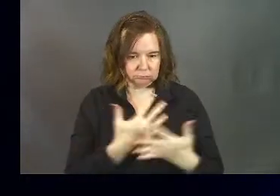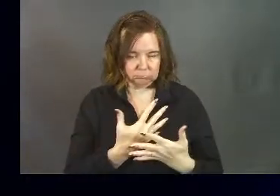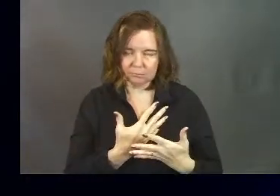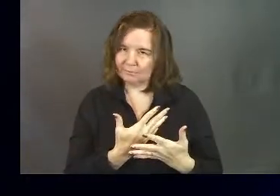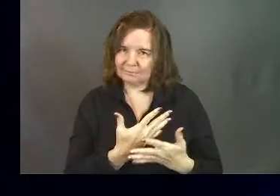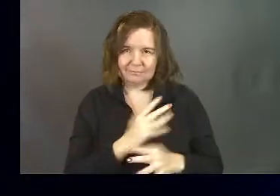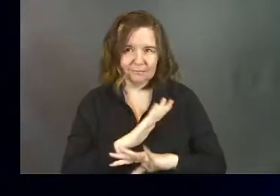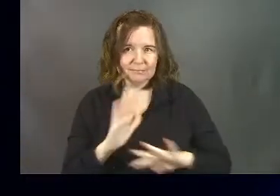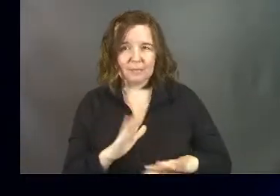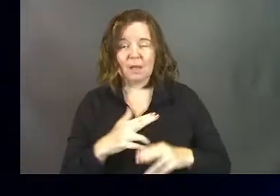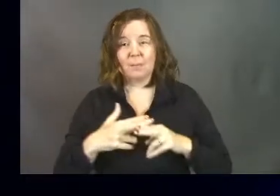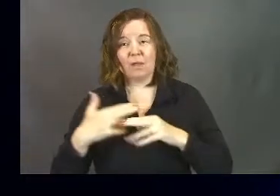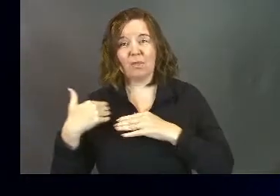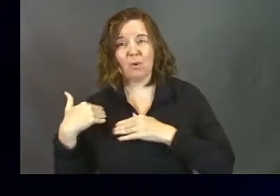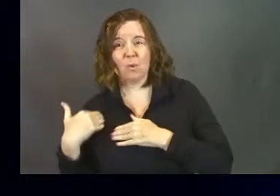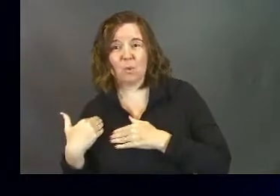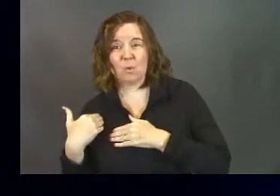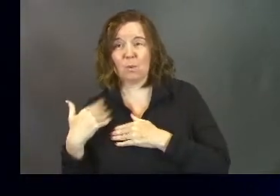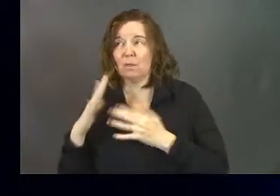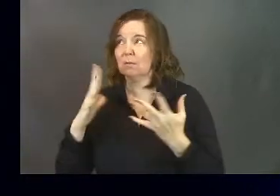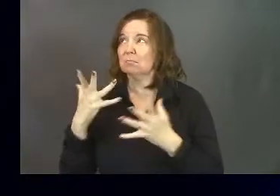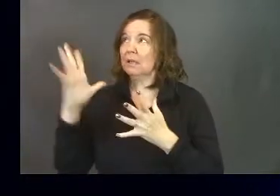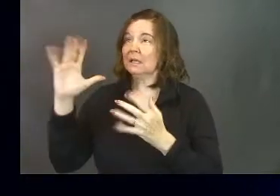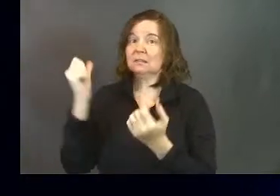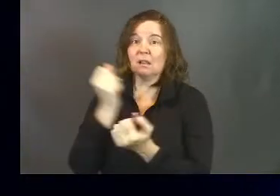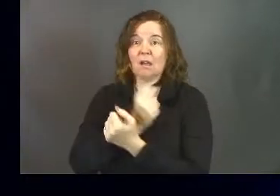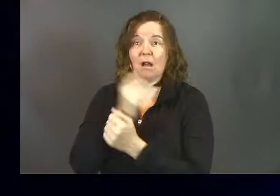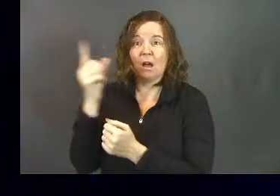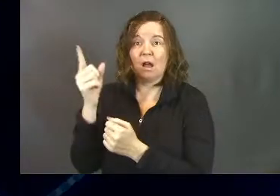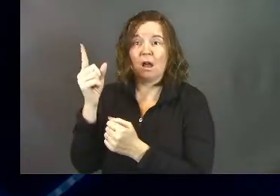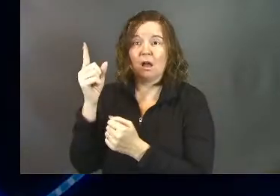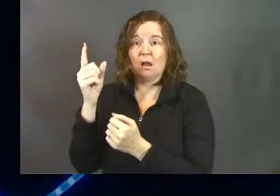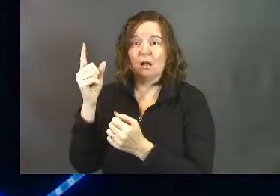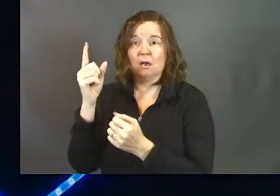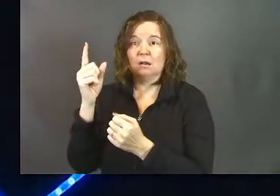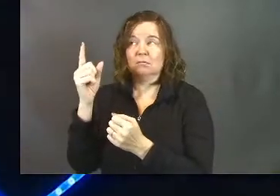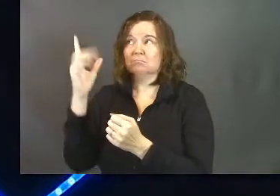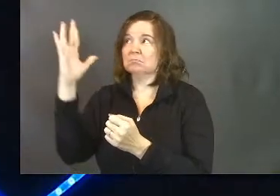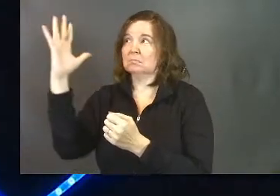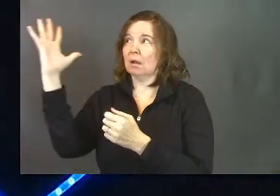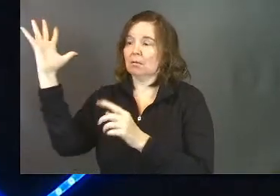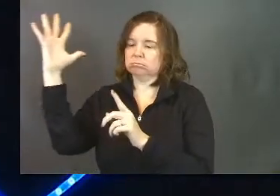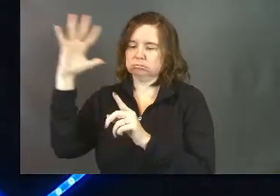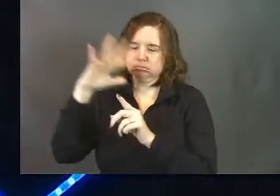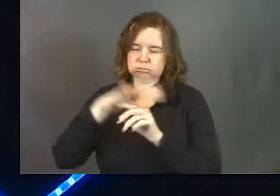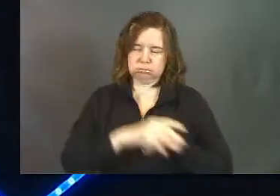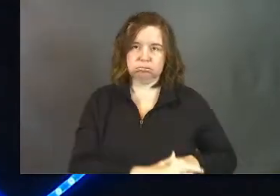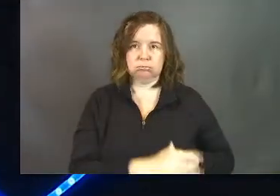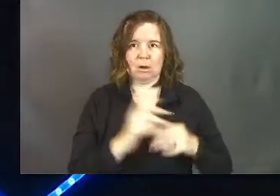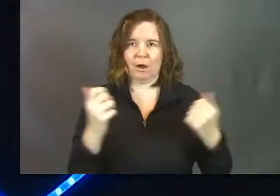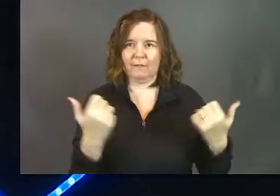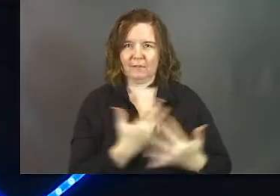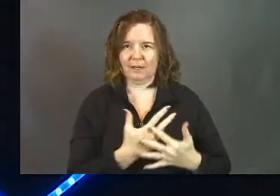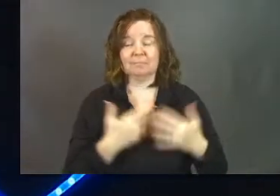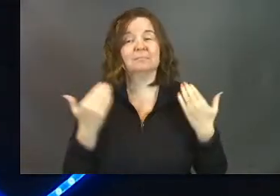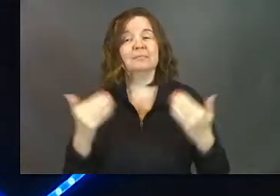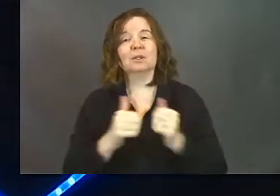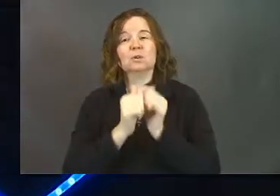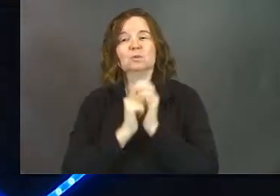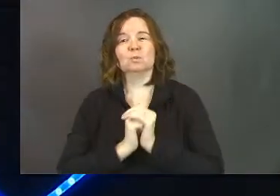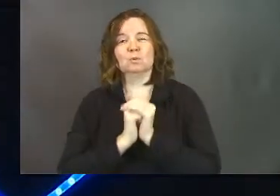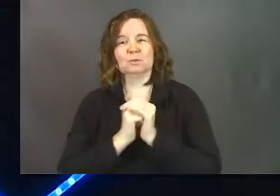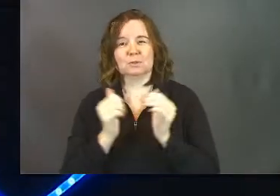the weight of his love can crush the weight of our fear. Let's worship together.